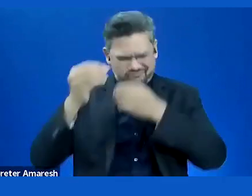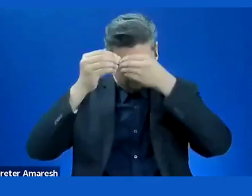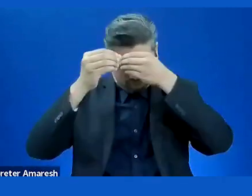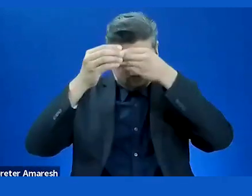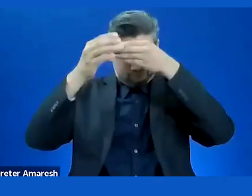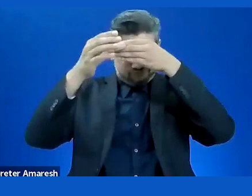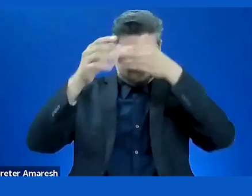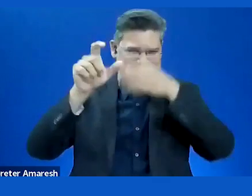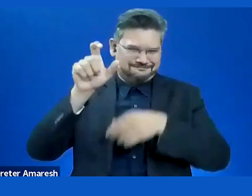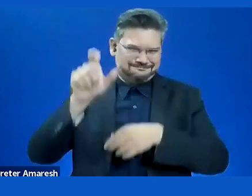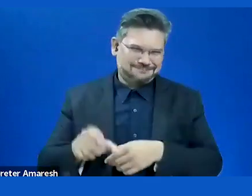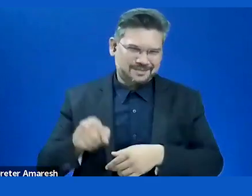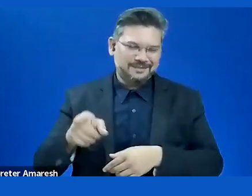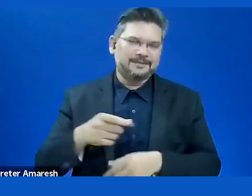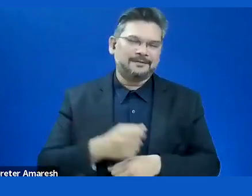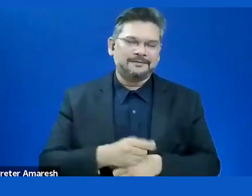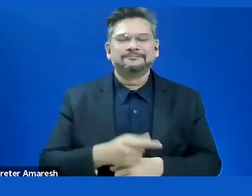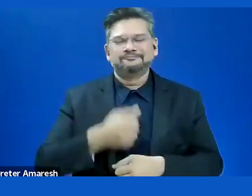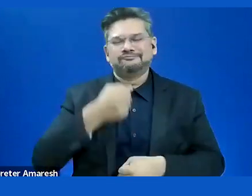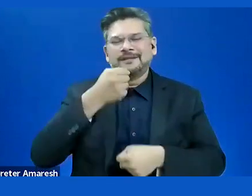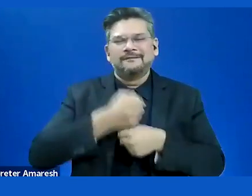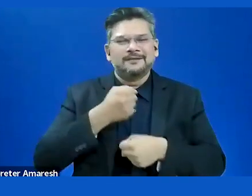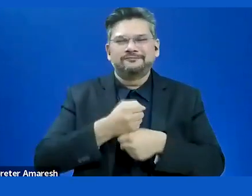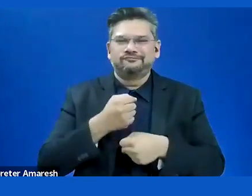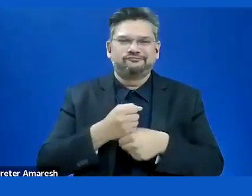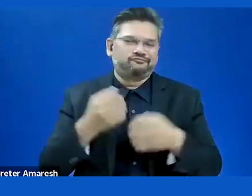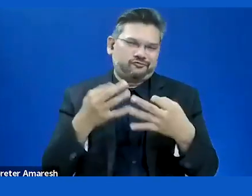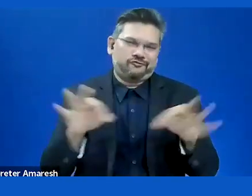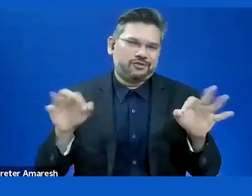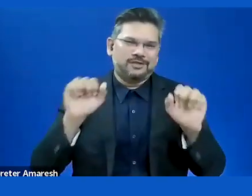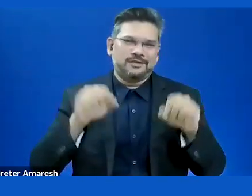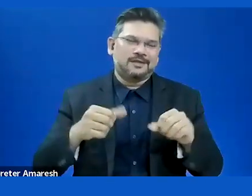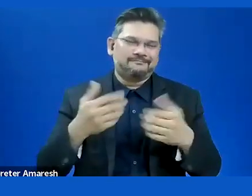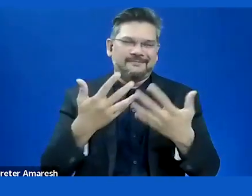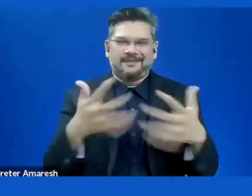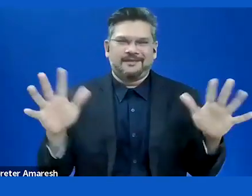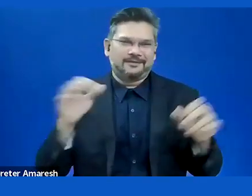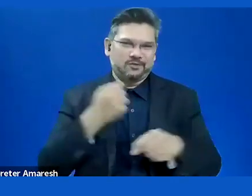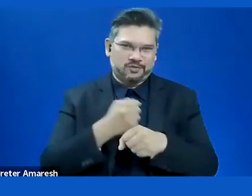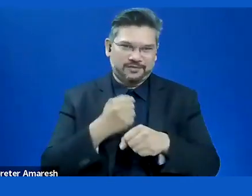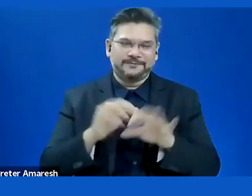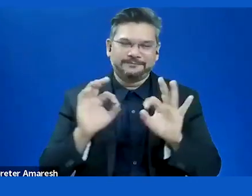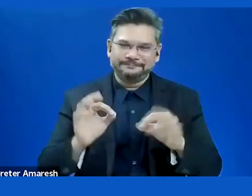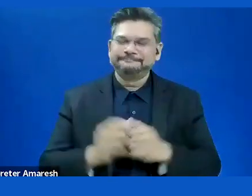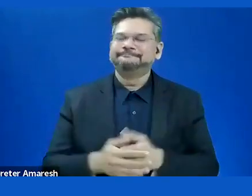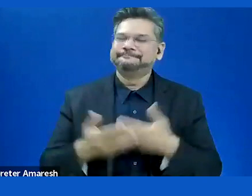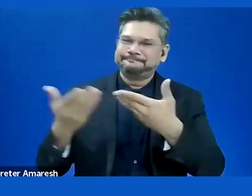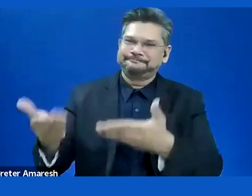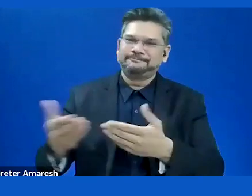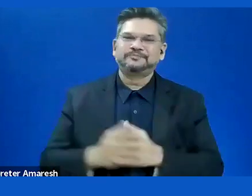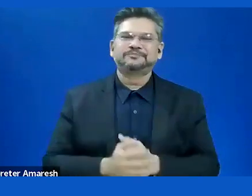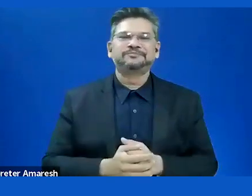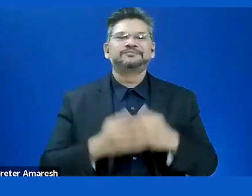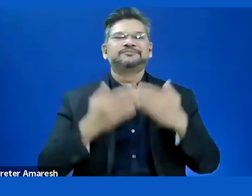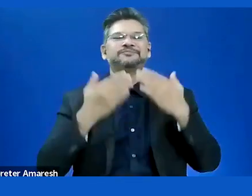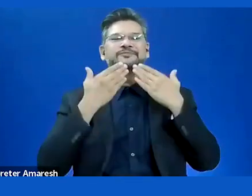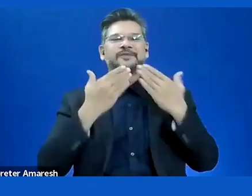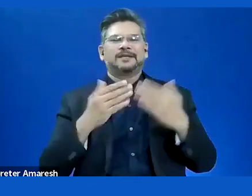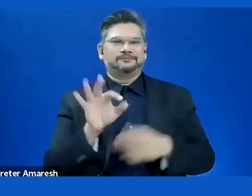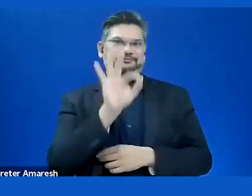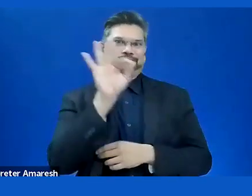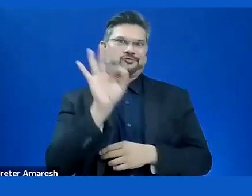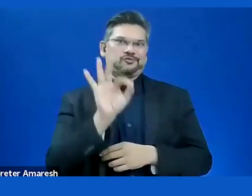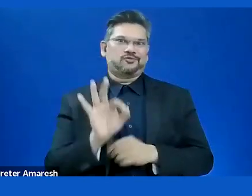I didn't forget your affiliation. So, but please. Cool. Thank you so much. Yeah, that's a question people start to ask when something